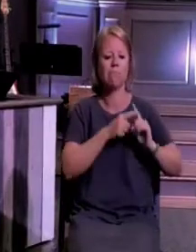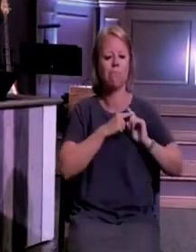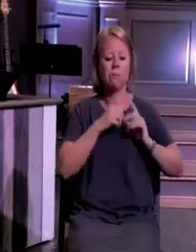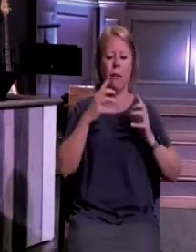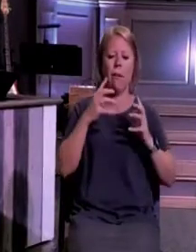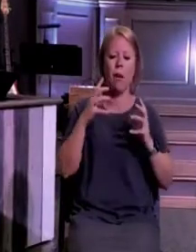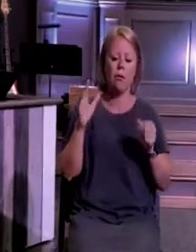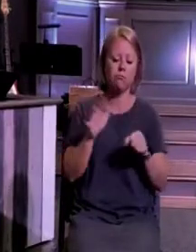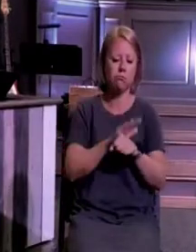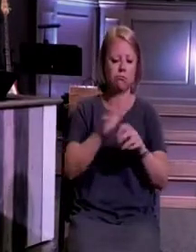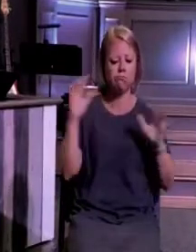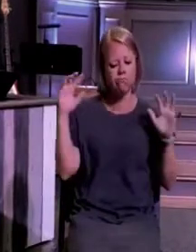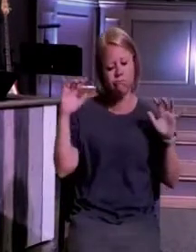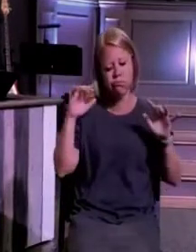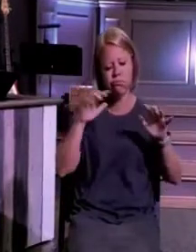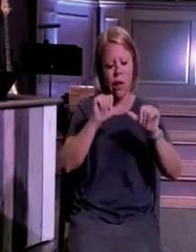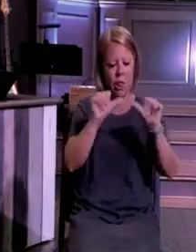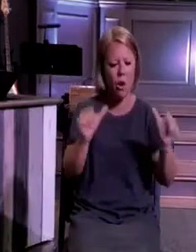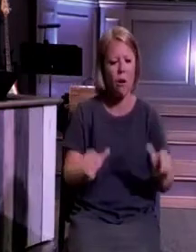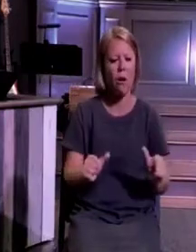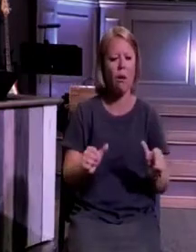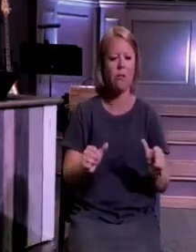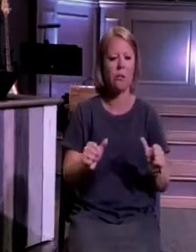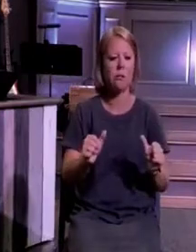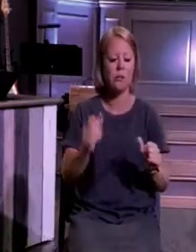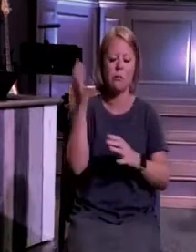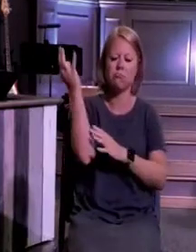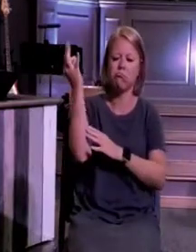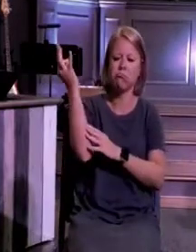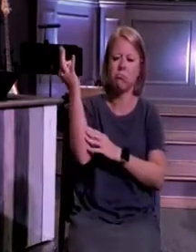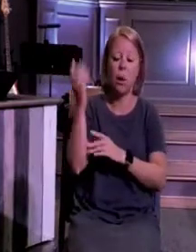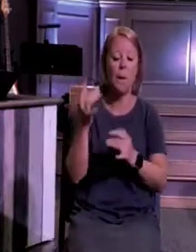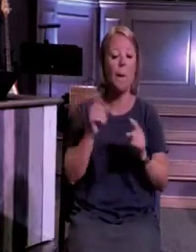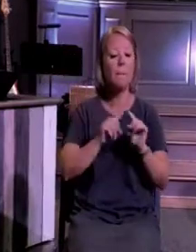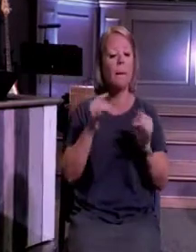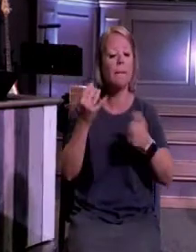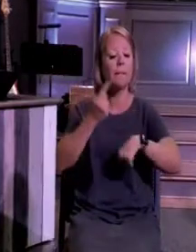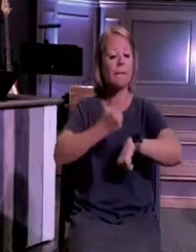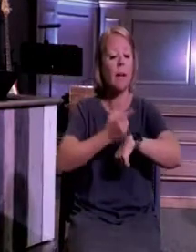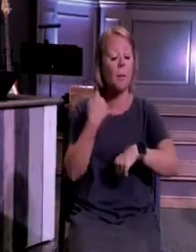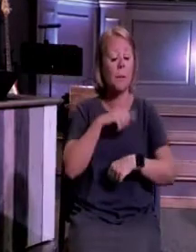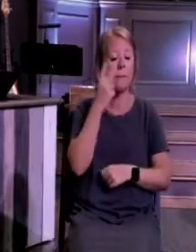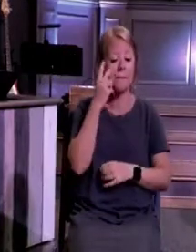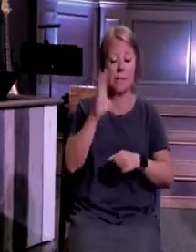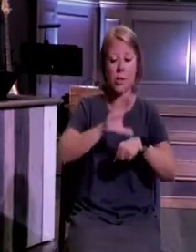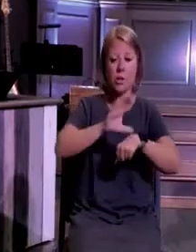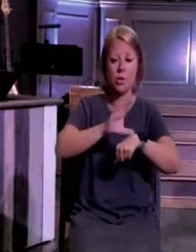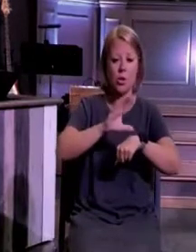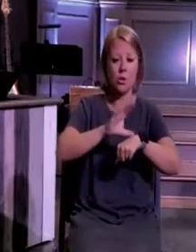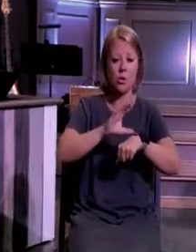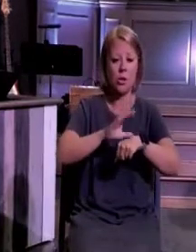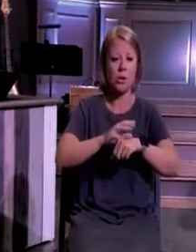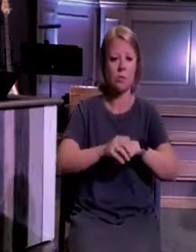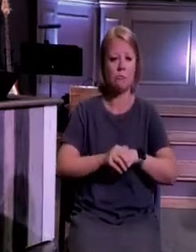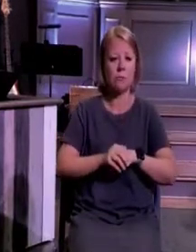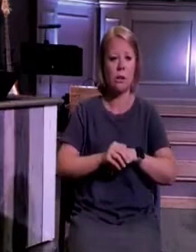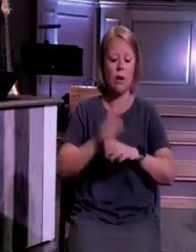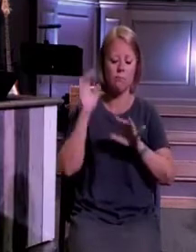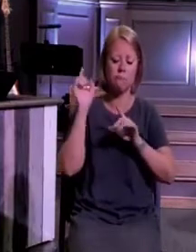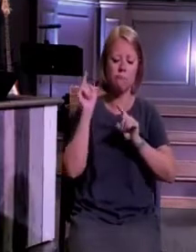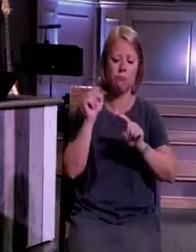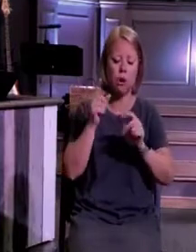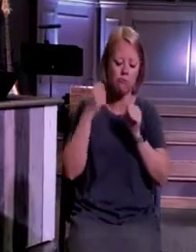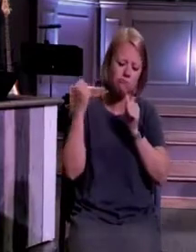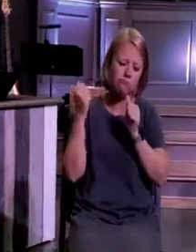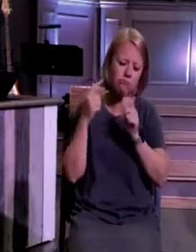masses during their evangelistic appeals. But in today, we see the churches that rather than running to the church,